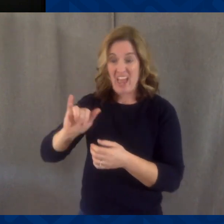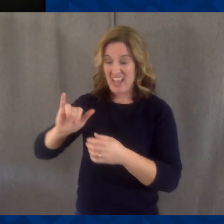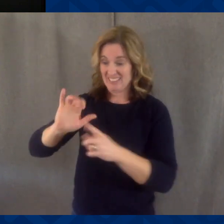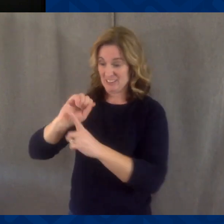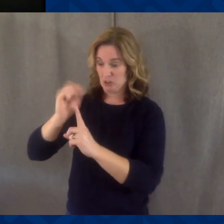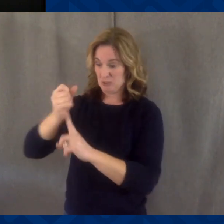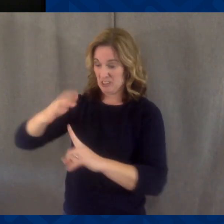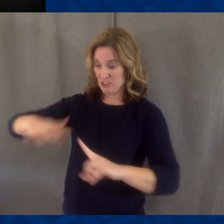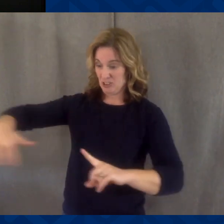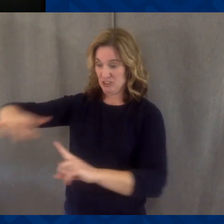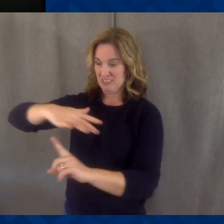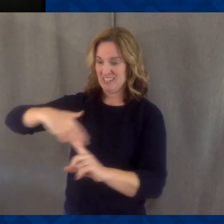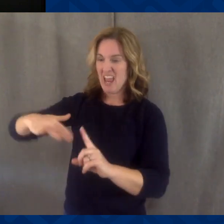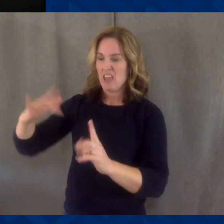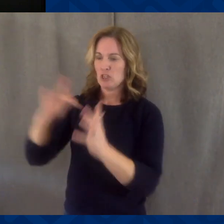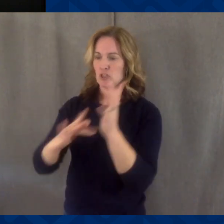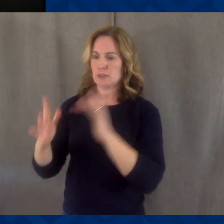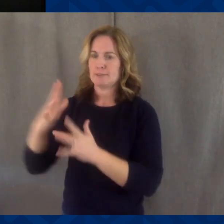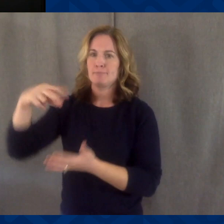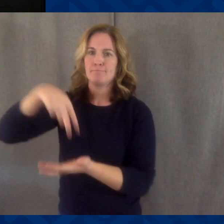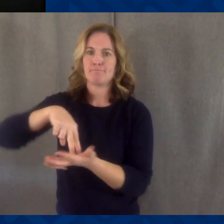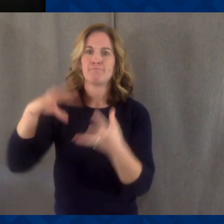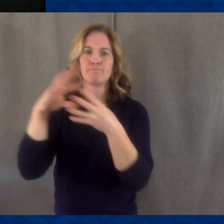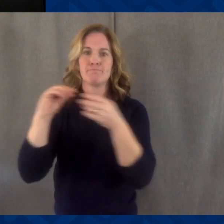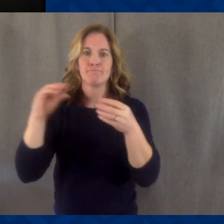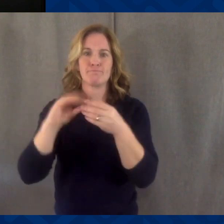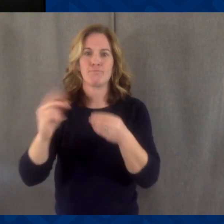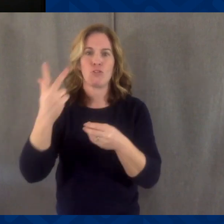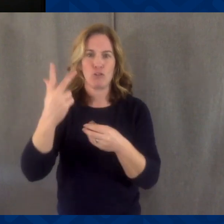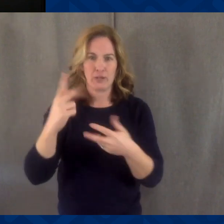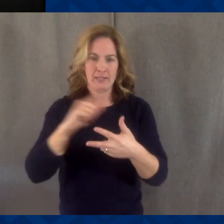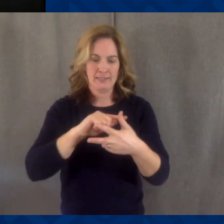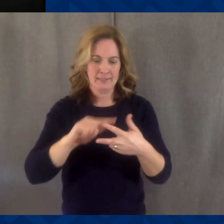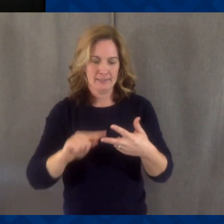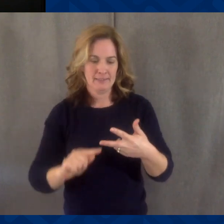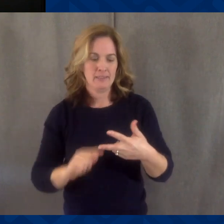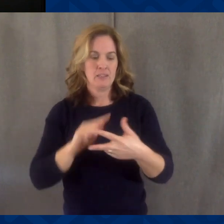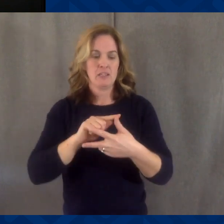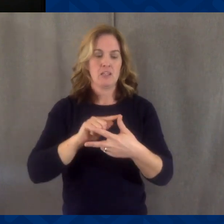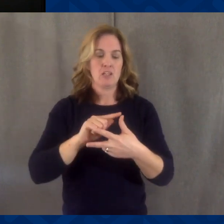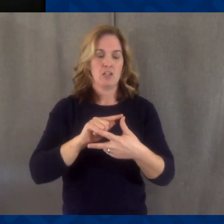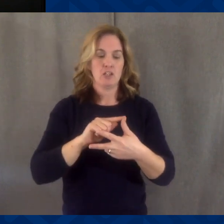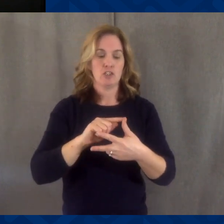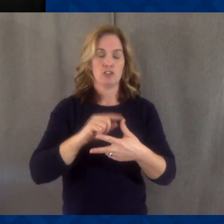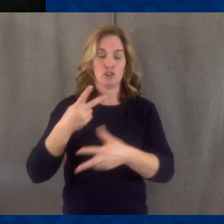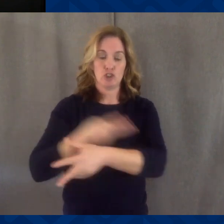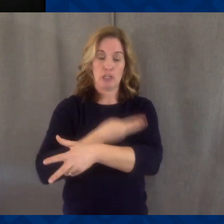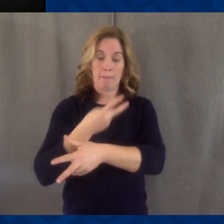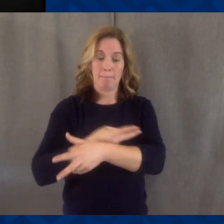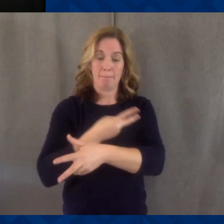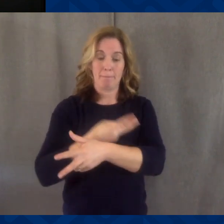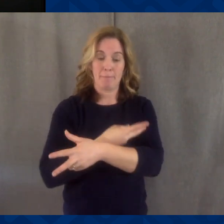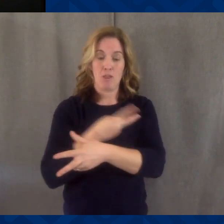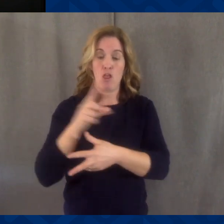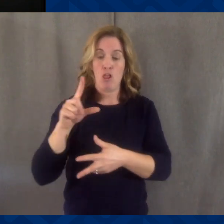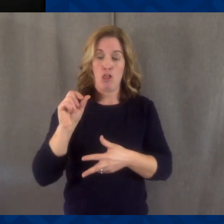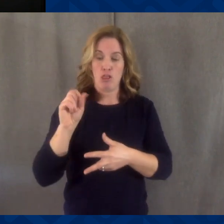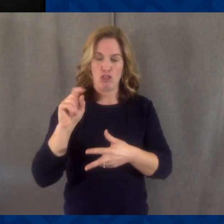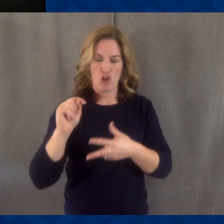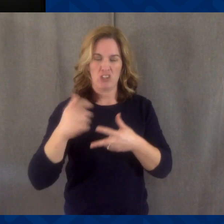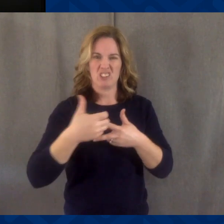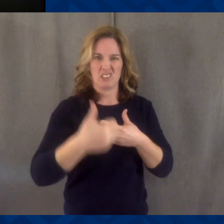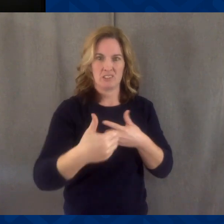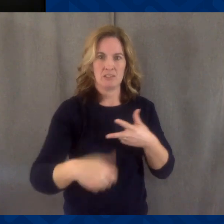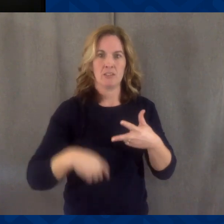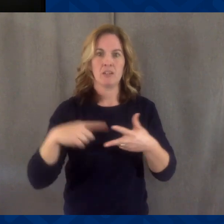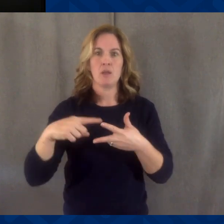three parables. He tells the story of a lost sheep. He tells the story of a lost coin. And then lastly, he tells the story of the lost son. The